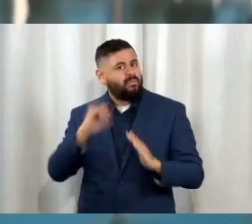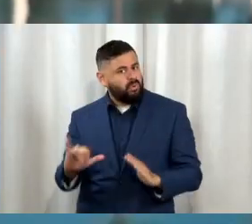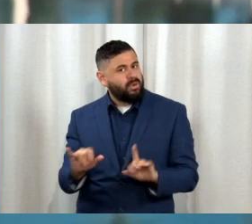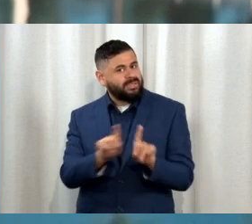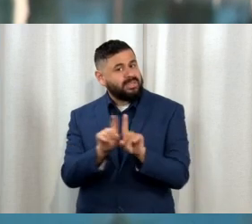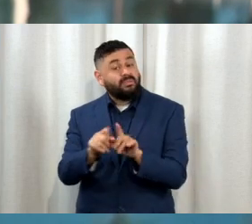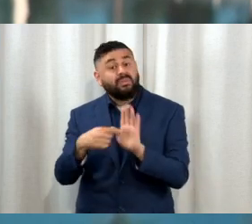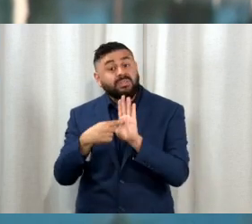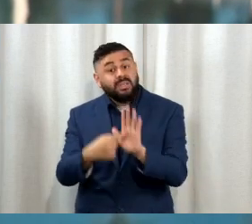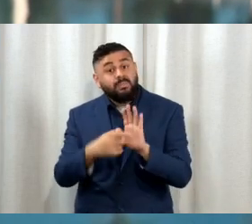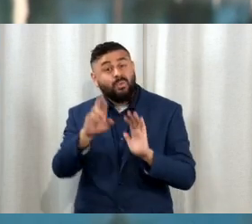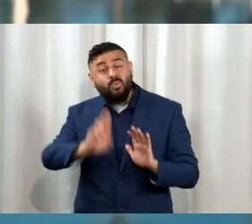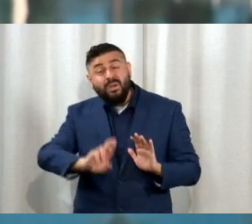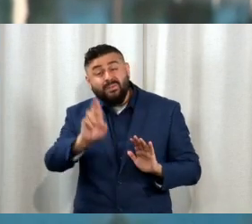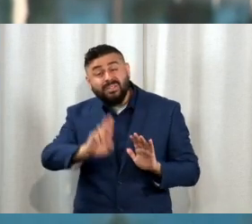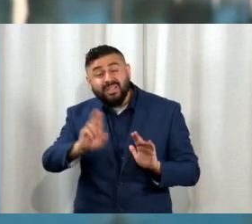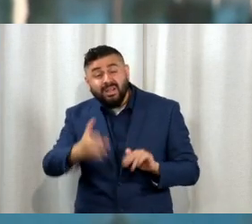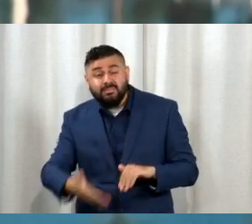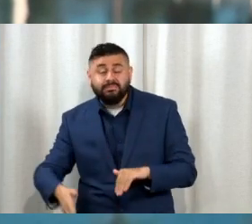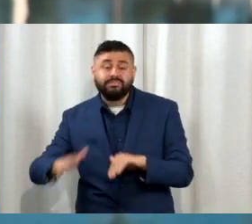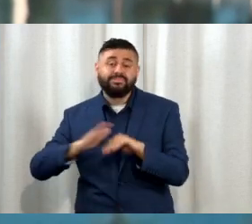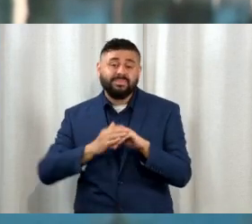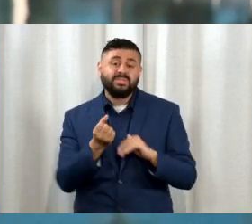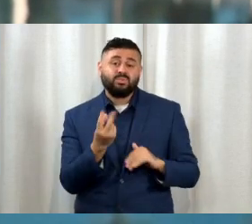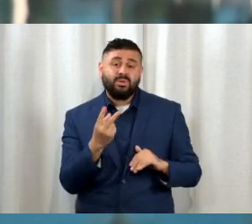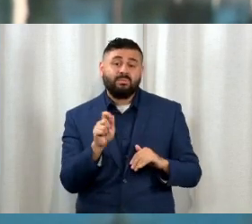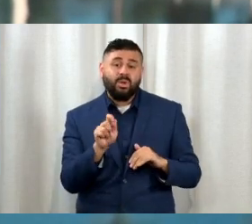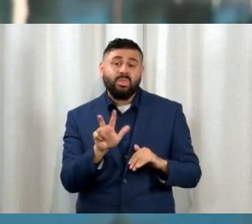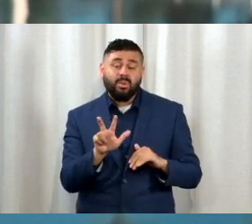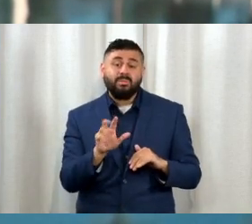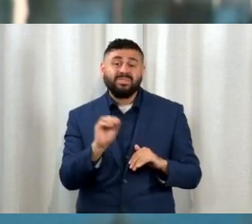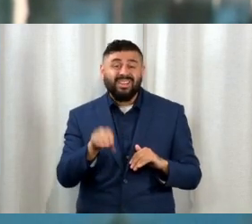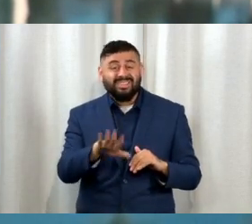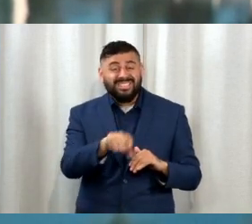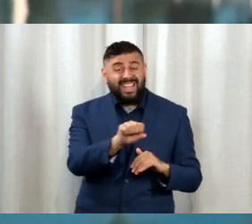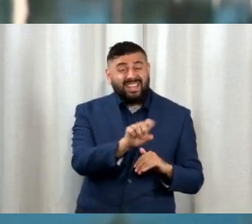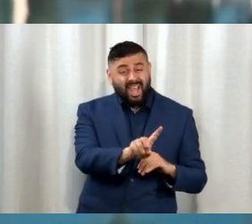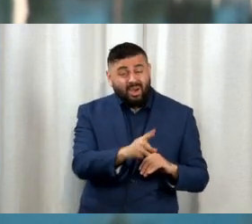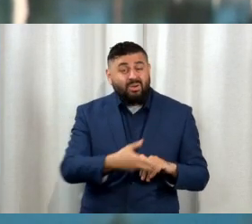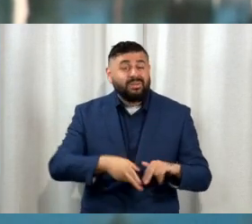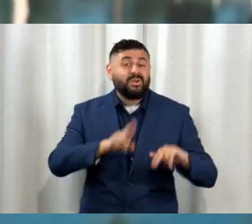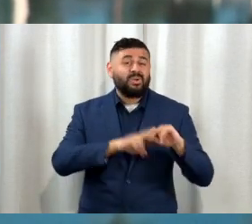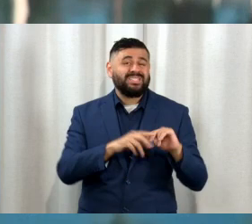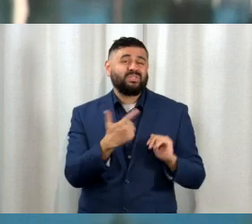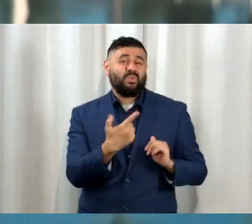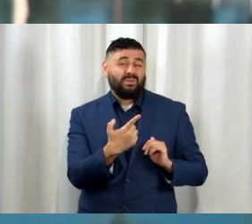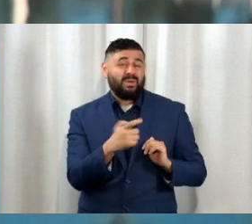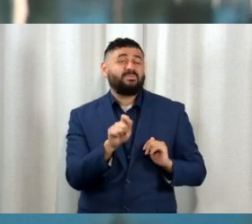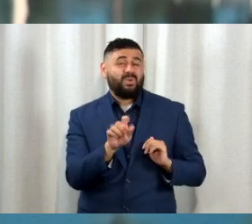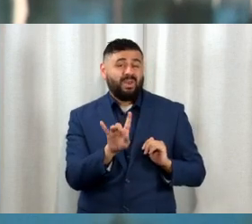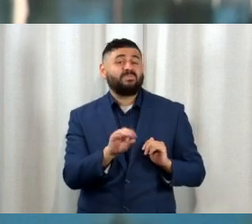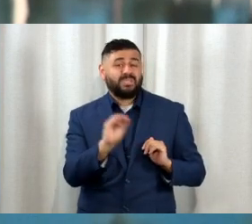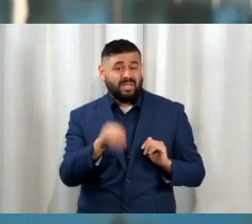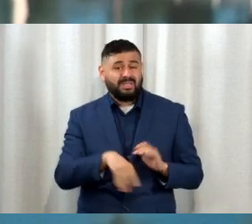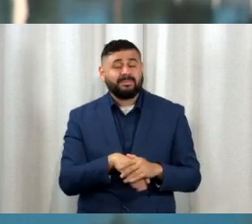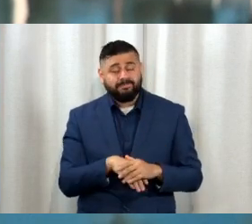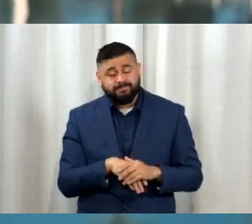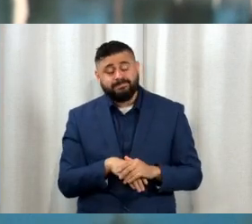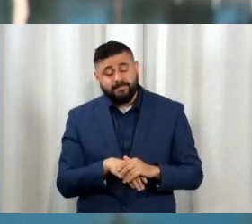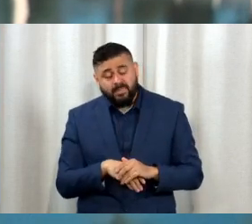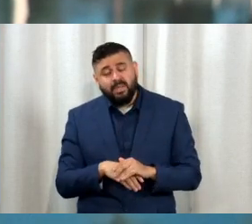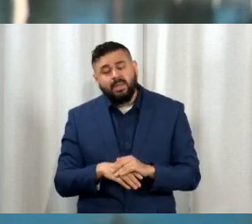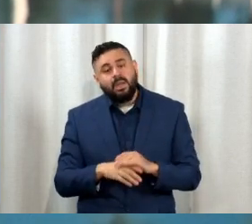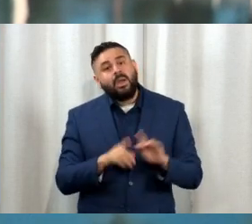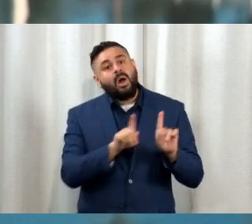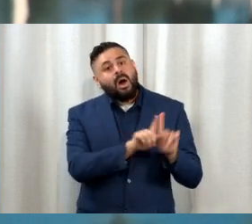In Riverside County, they went up about 12.3%, and San Diego County went up 21.8%. There's